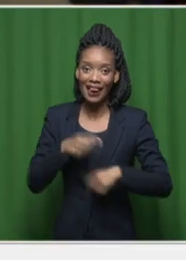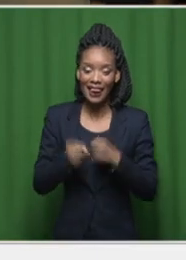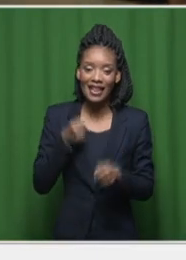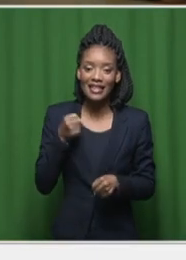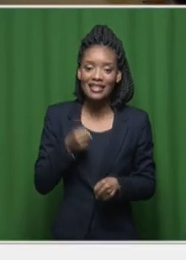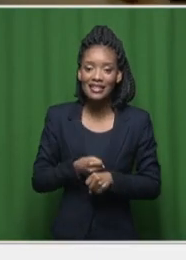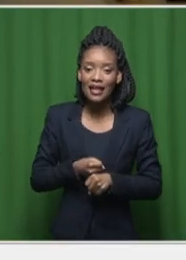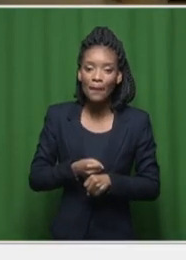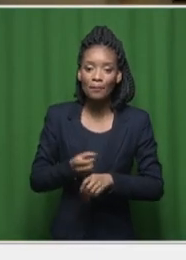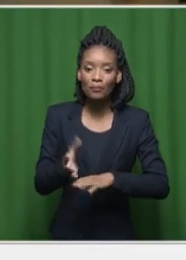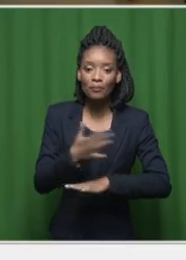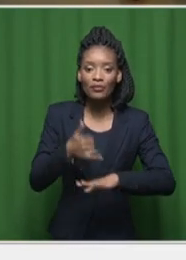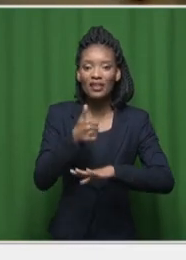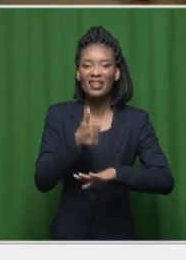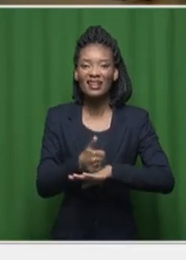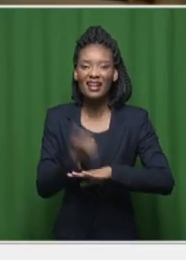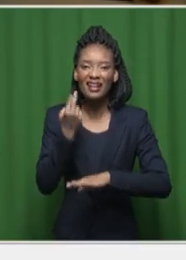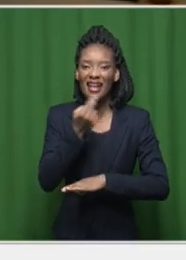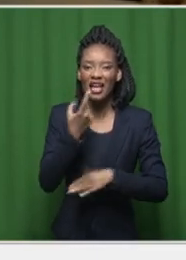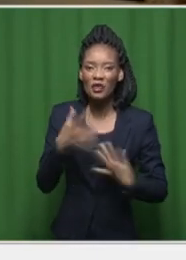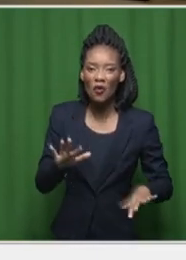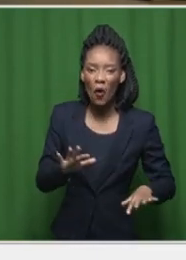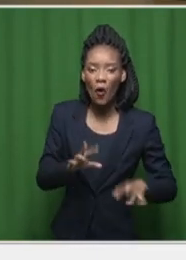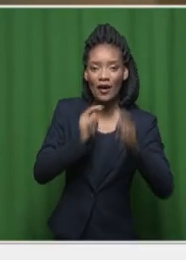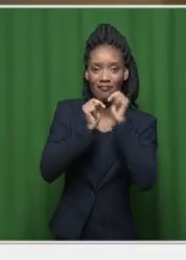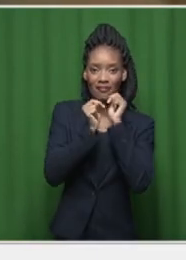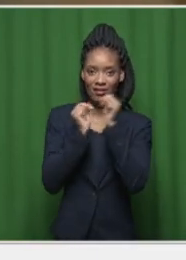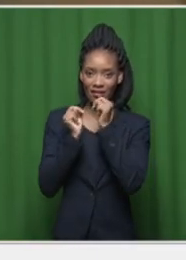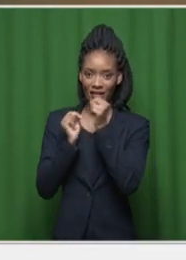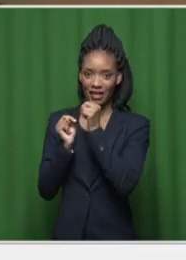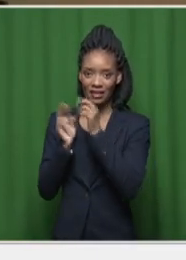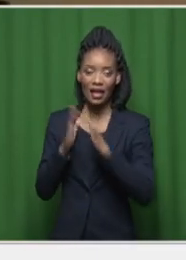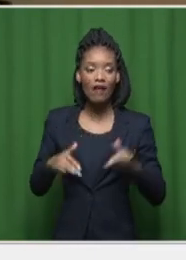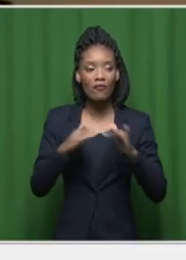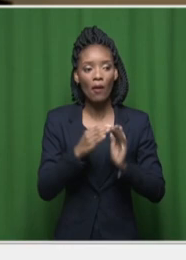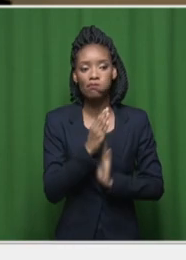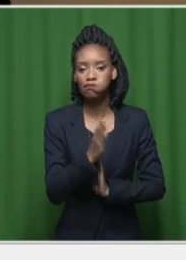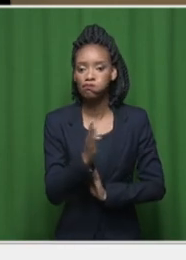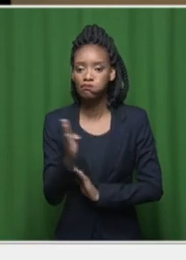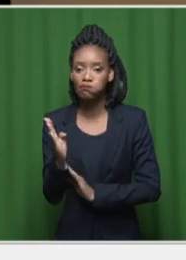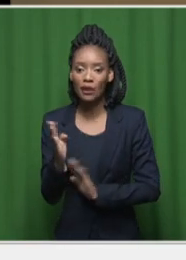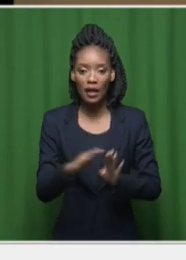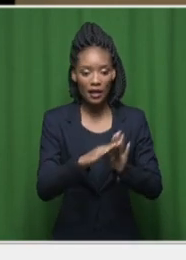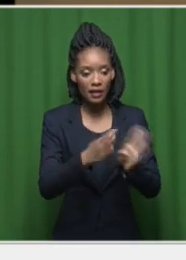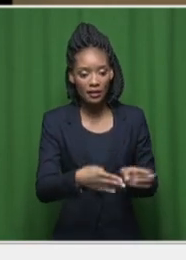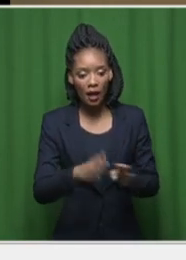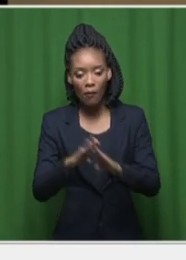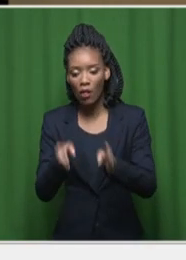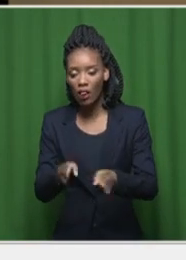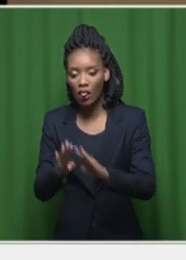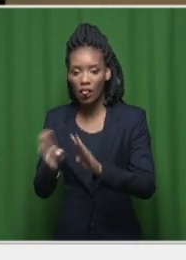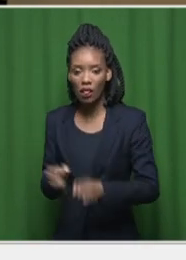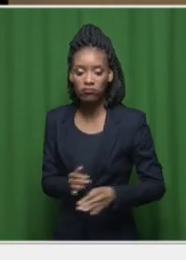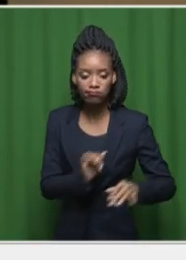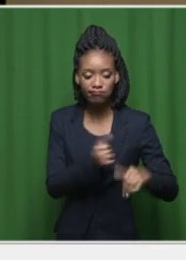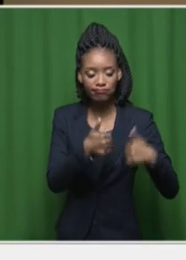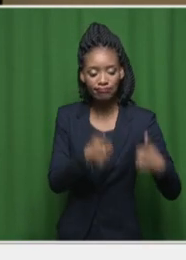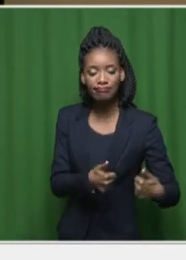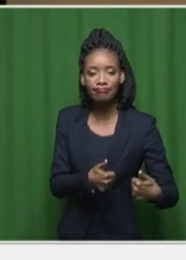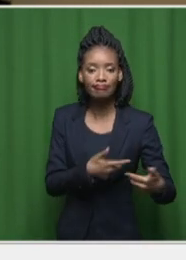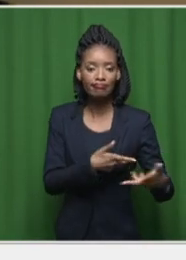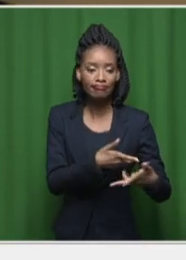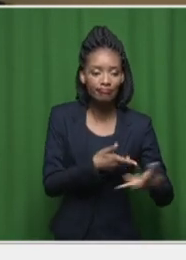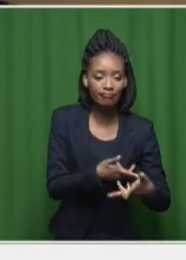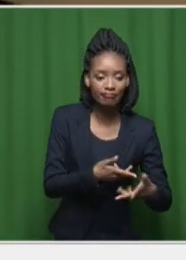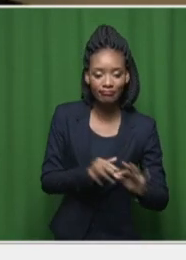up for negotiations. So everybody's there, but there are tables where you actually sit down and you chat to people and you